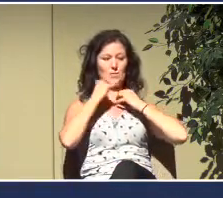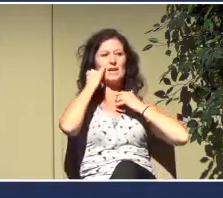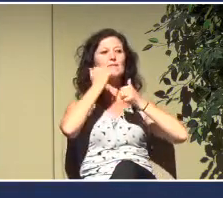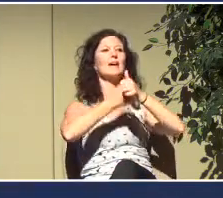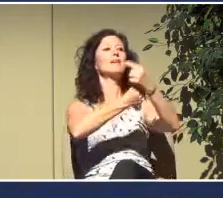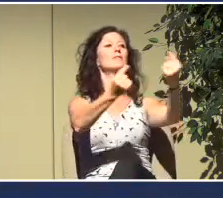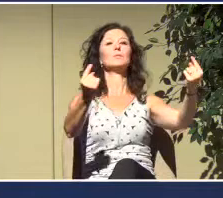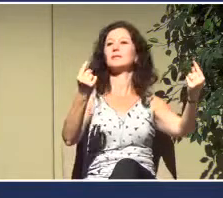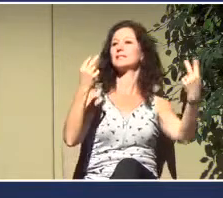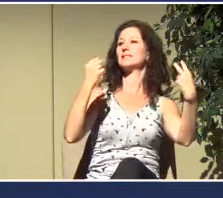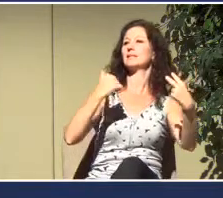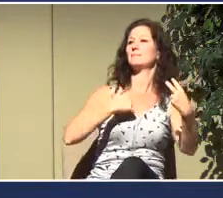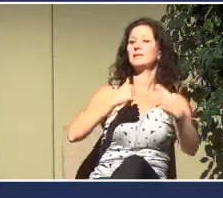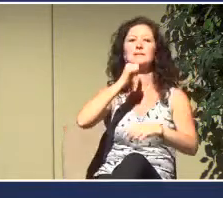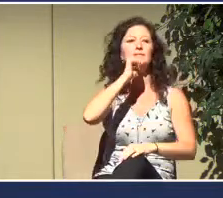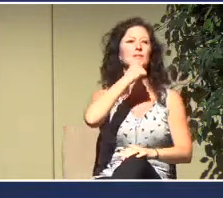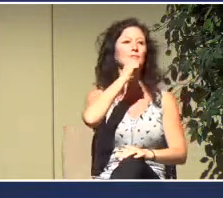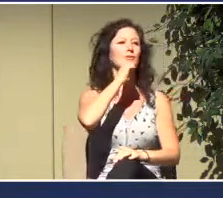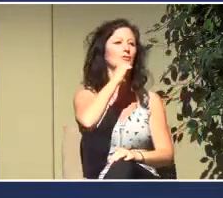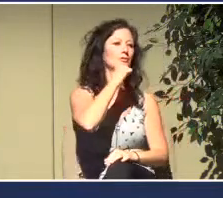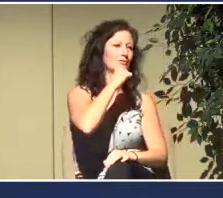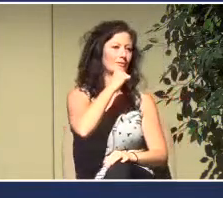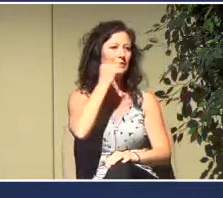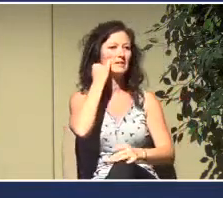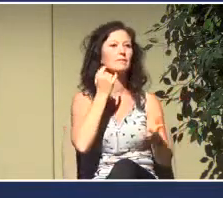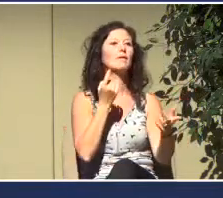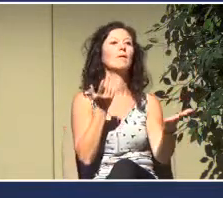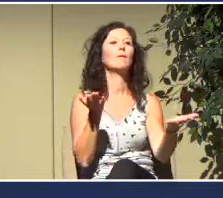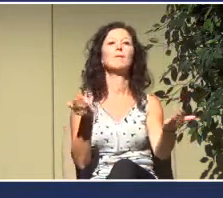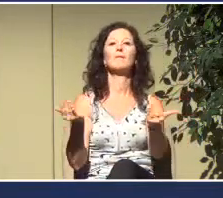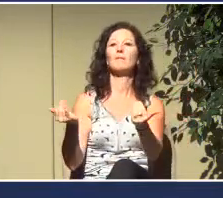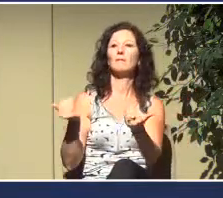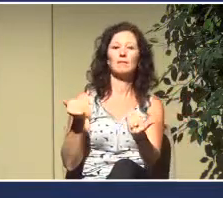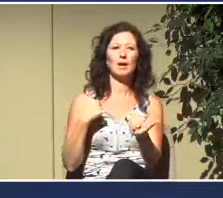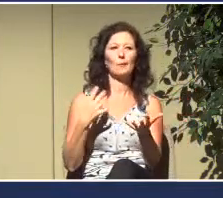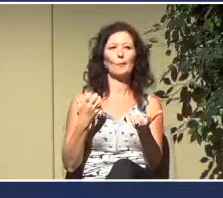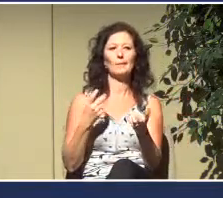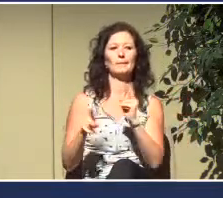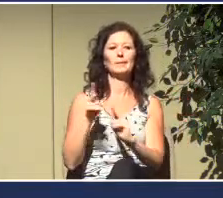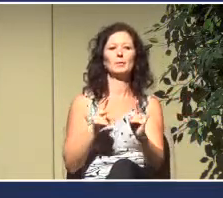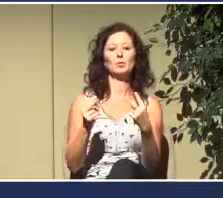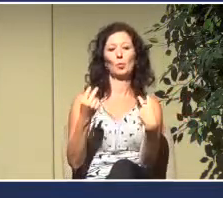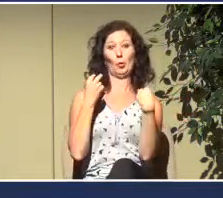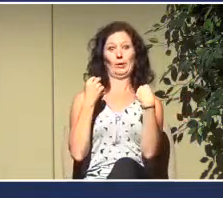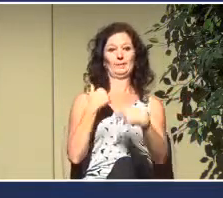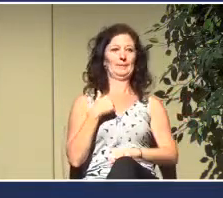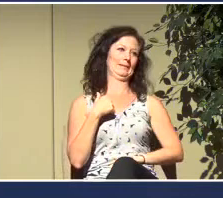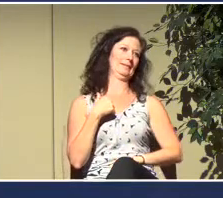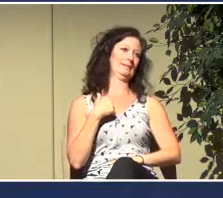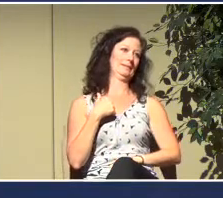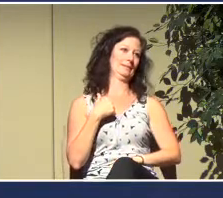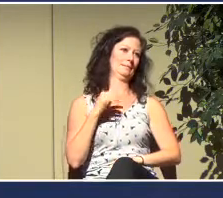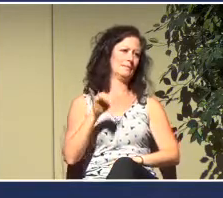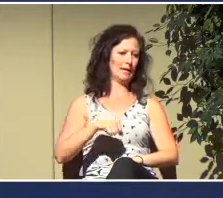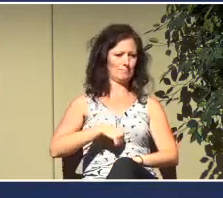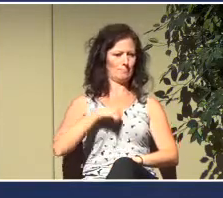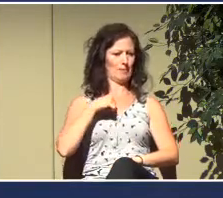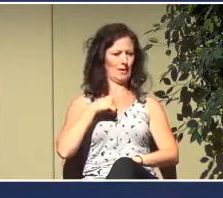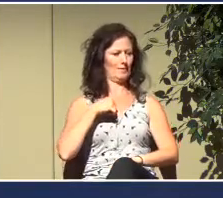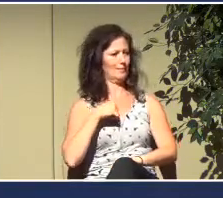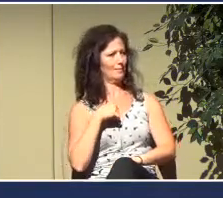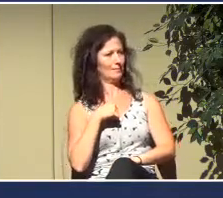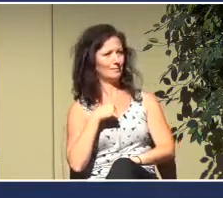everyone sees how much I'm suffering. If I draw everyone's attention to my suffering. It's a form of pride, by the